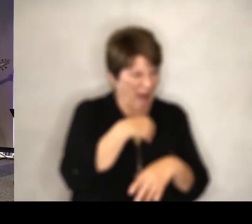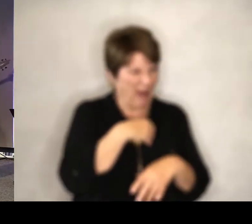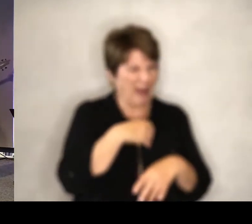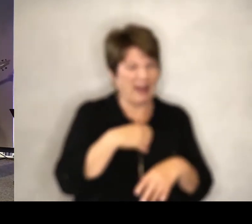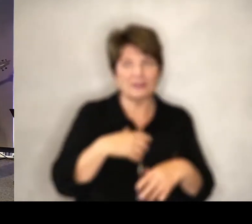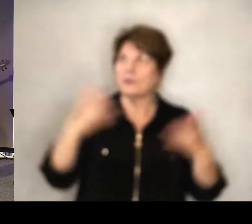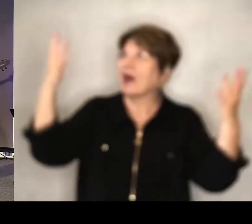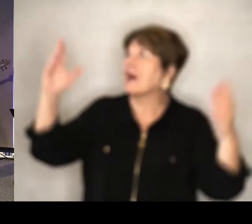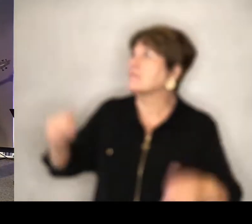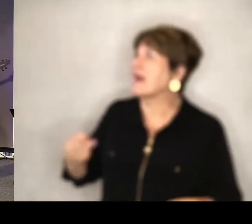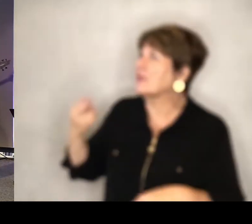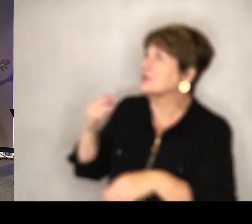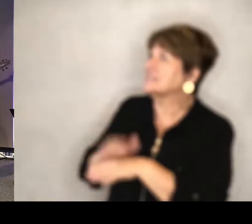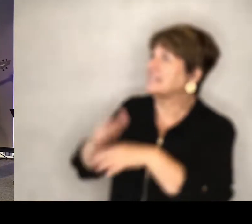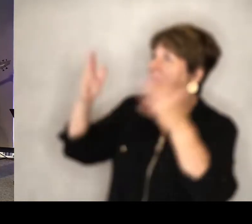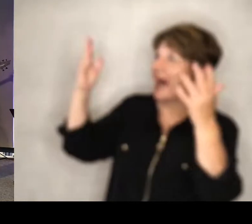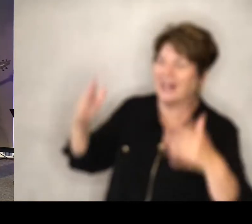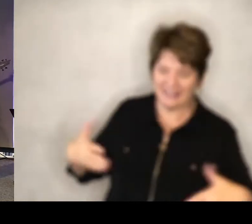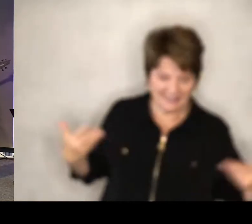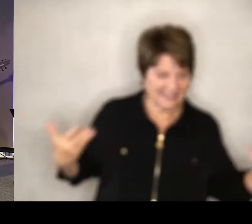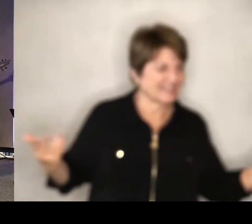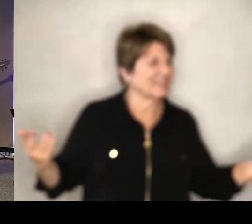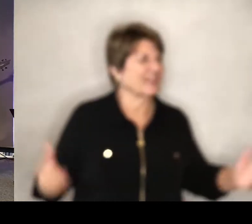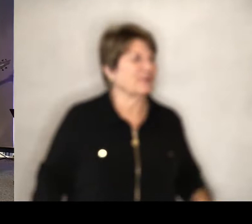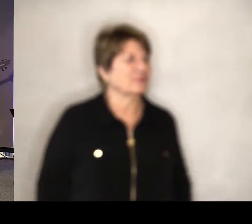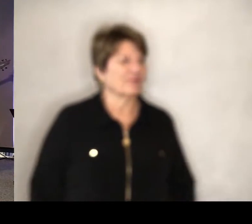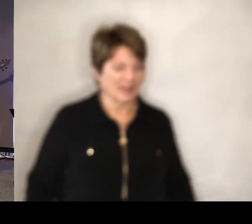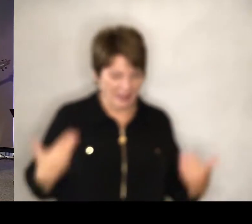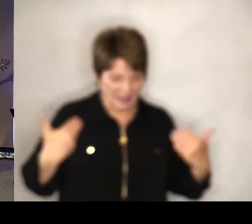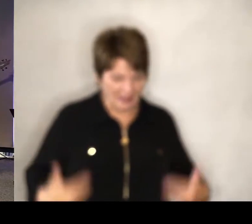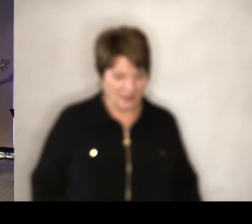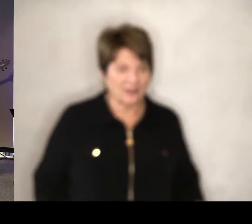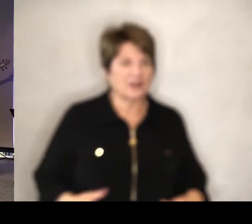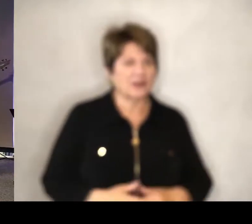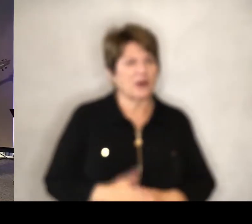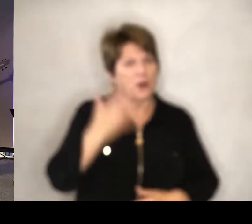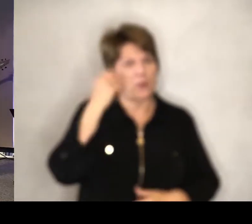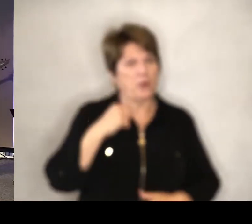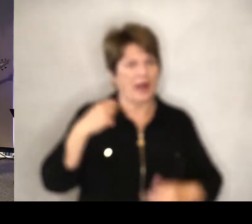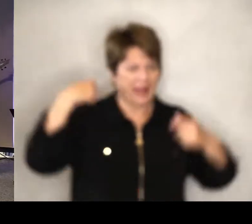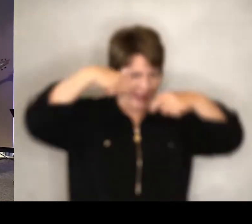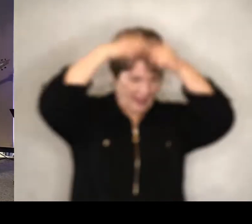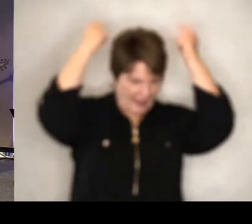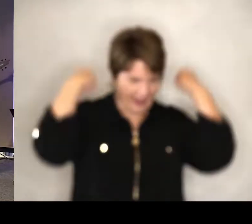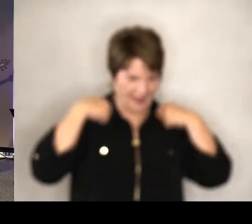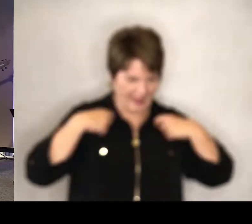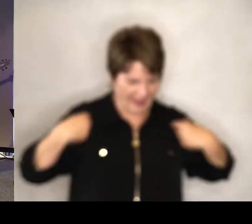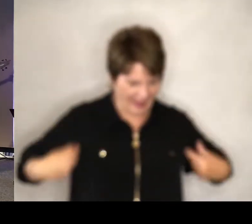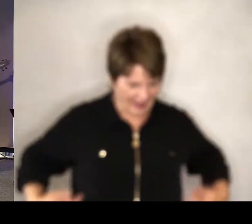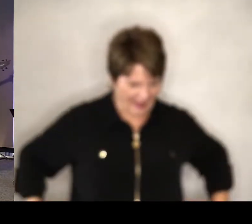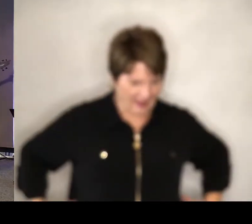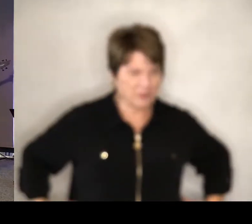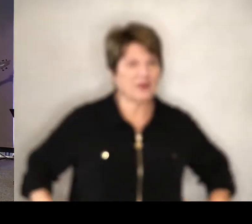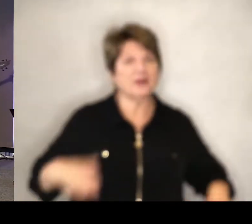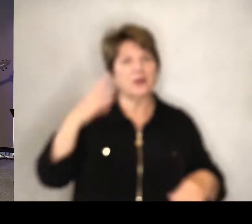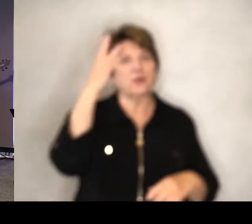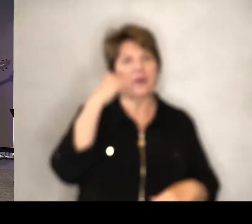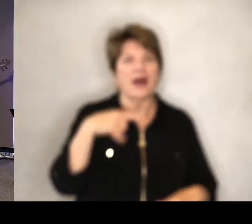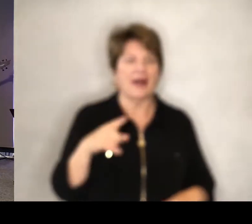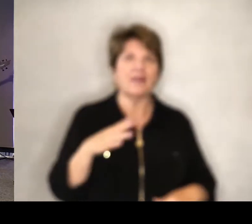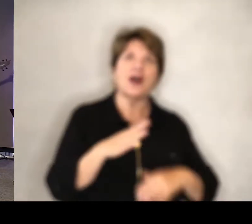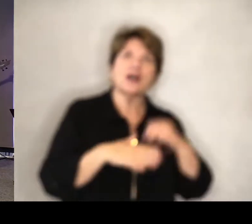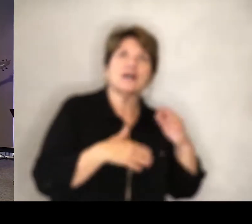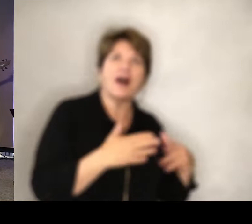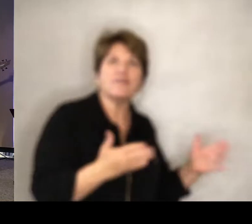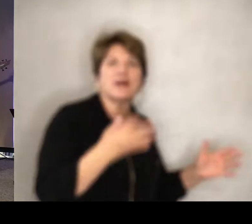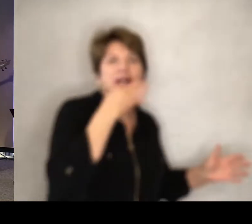my Thursday nights. Thursday nights. Like there it is. Why are you wearing an apron? I am wearing an apron because they're comfortable